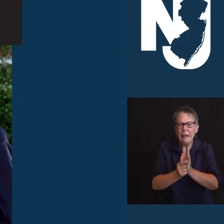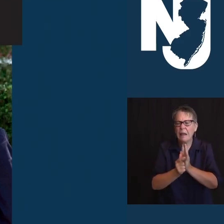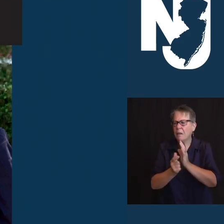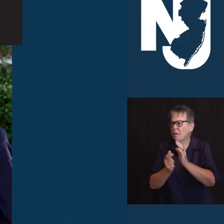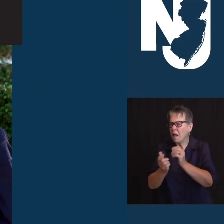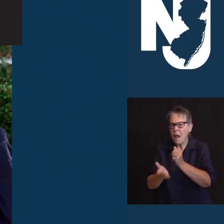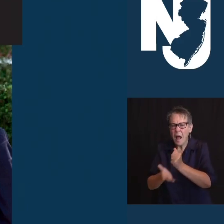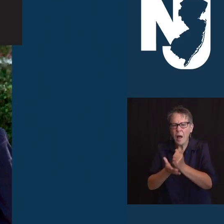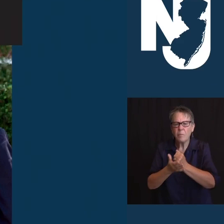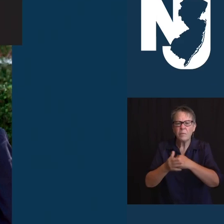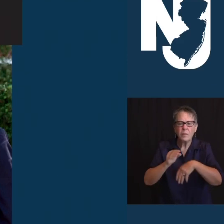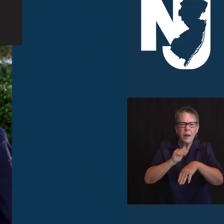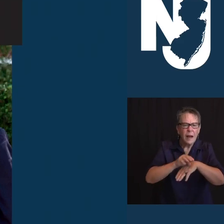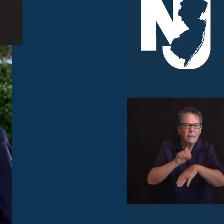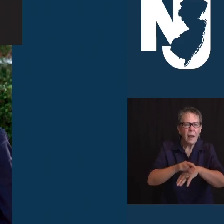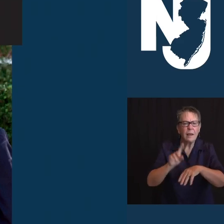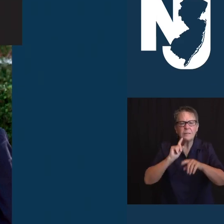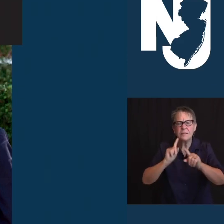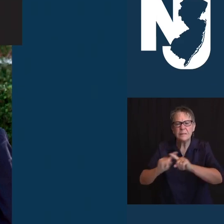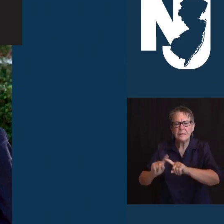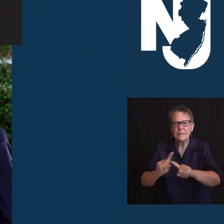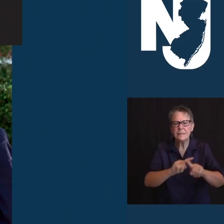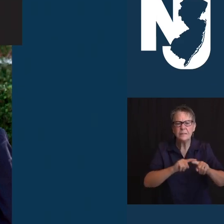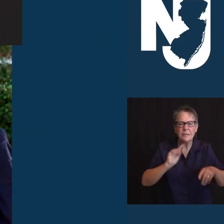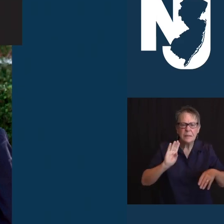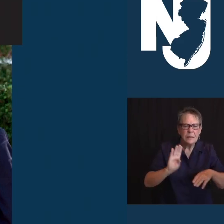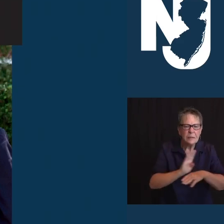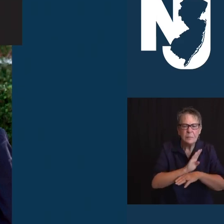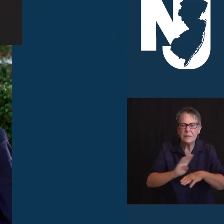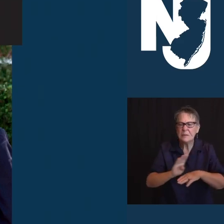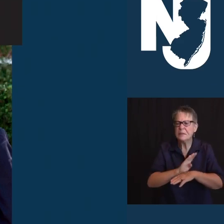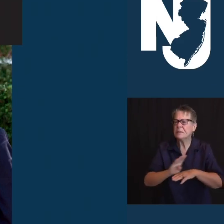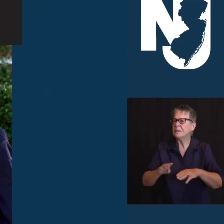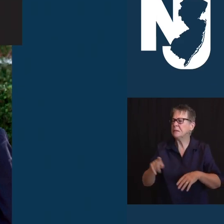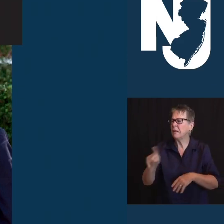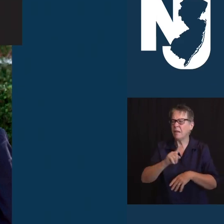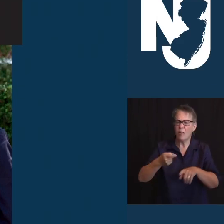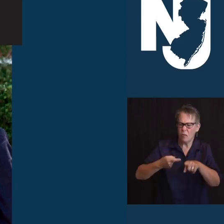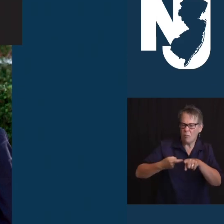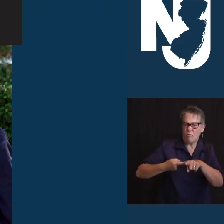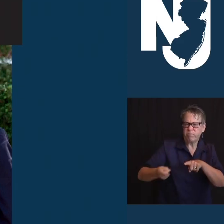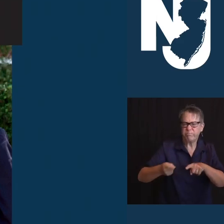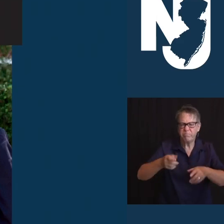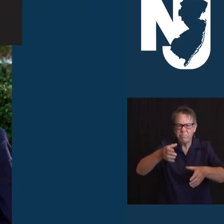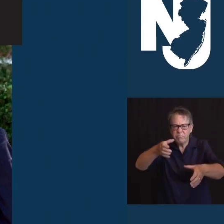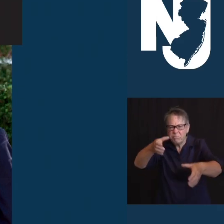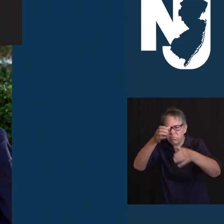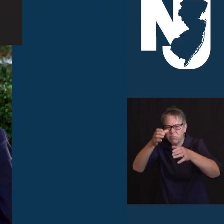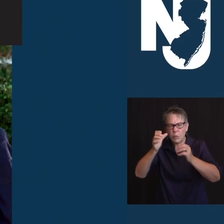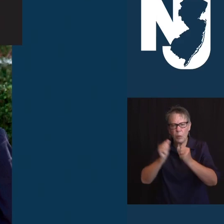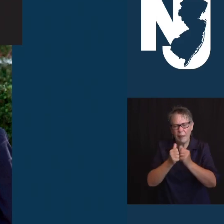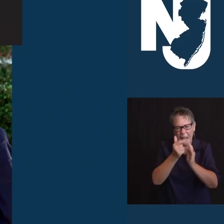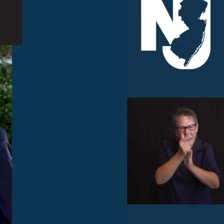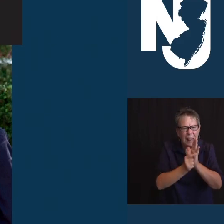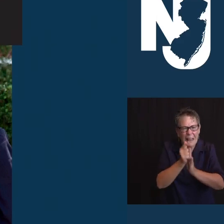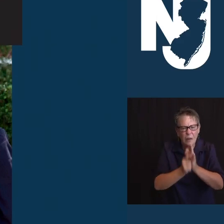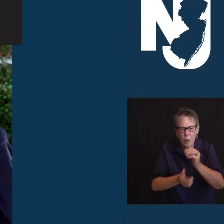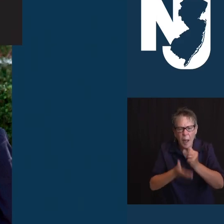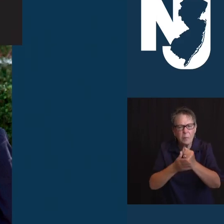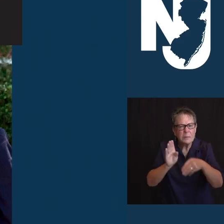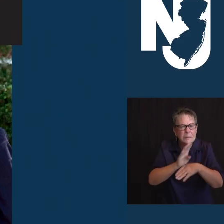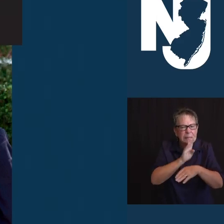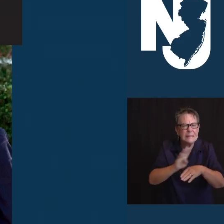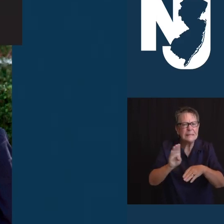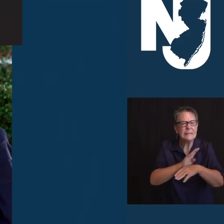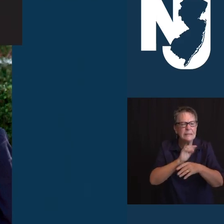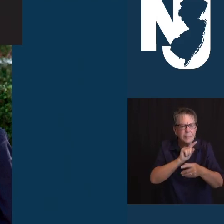all legal all the time. And that includes, by the way, New Jersey. They've helped out New Jersey-based giants like Bristol-Myers